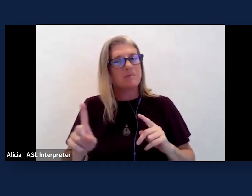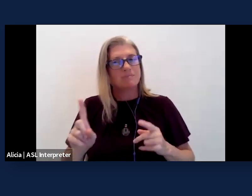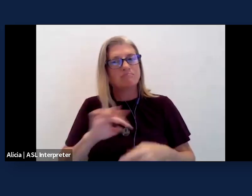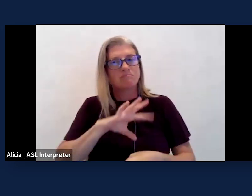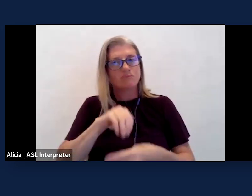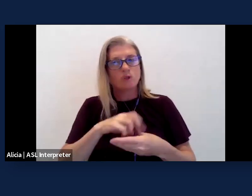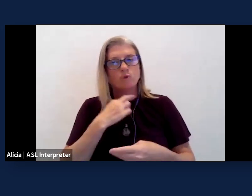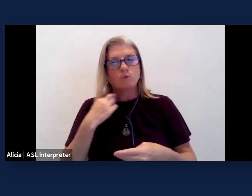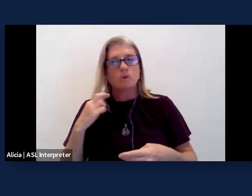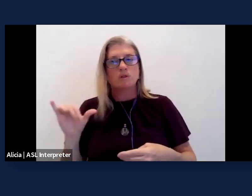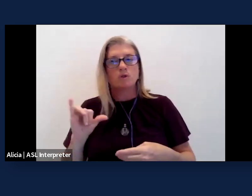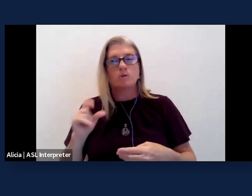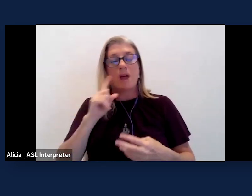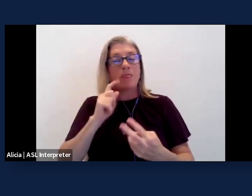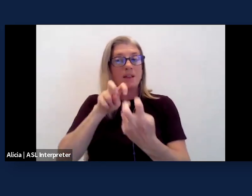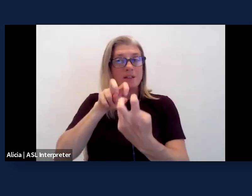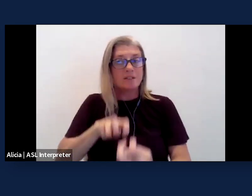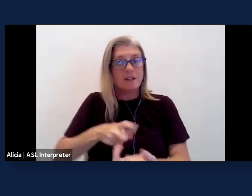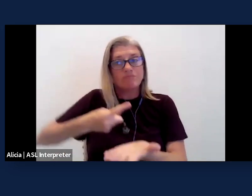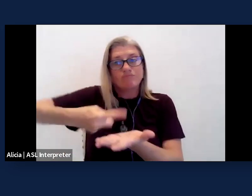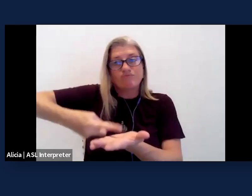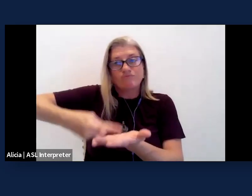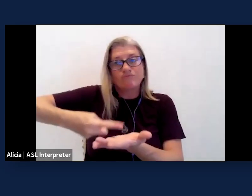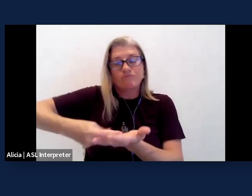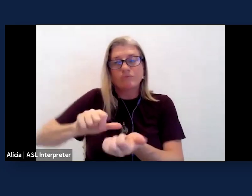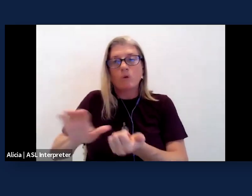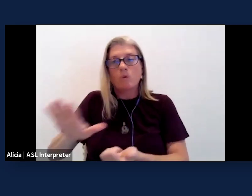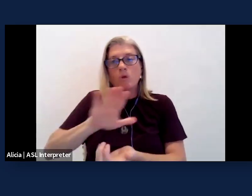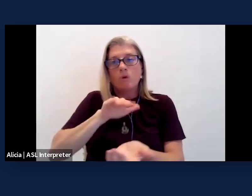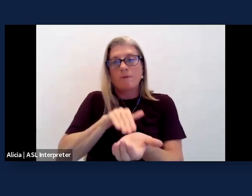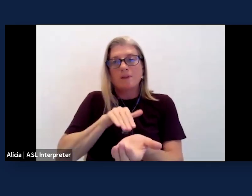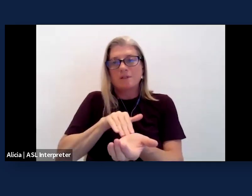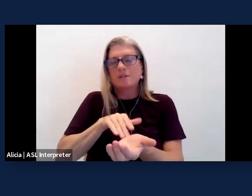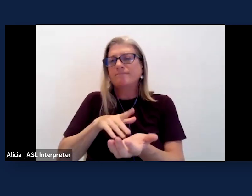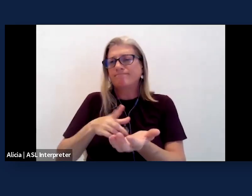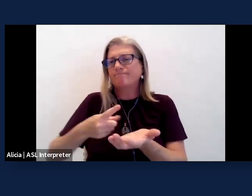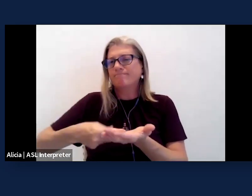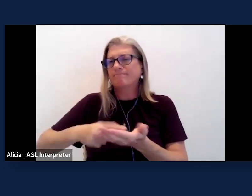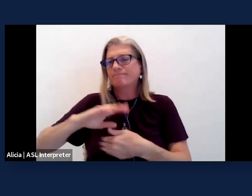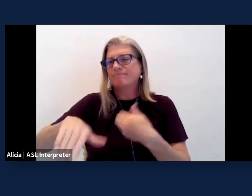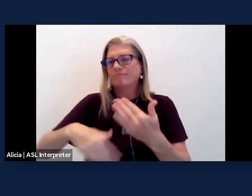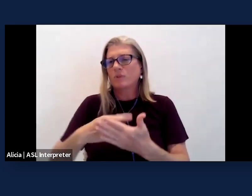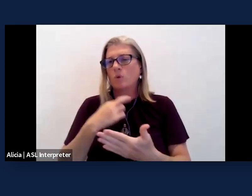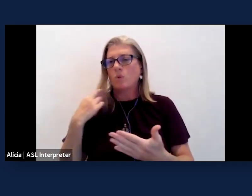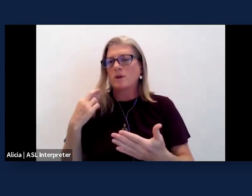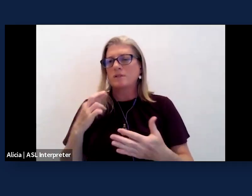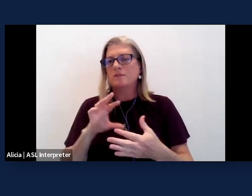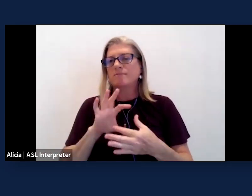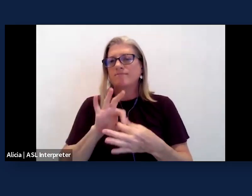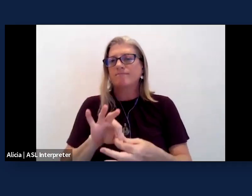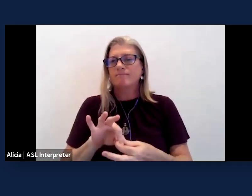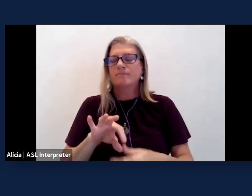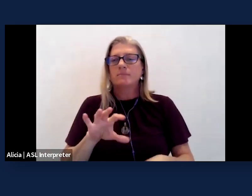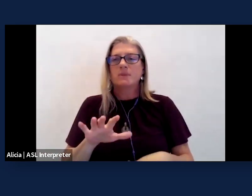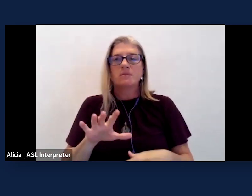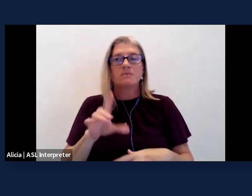sitting down with your individual physician and talking through all those risks and trying to decide whether you